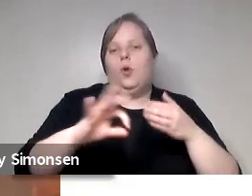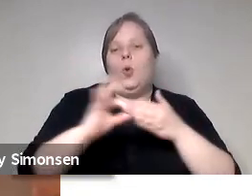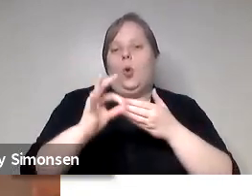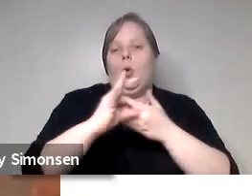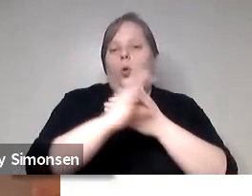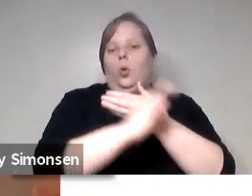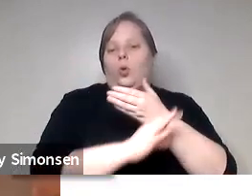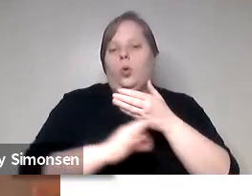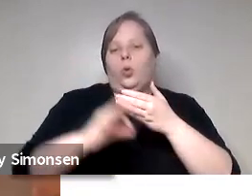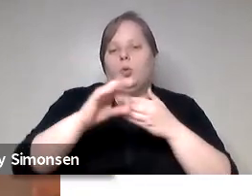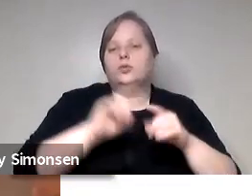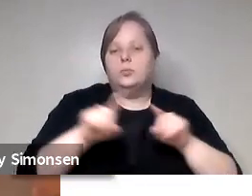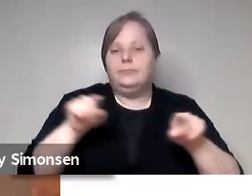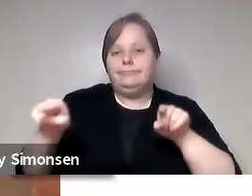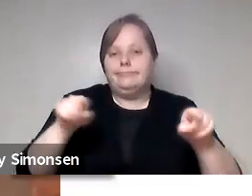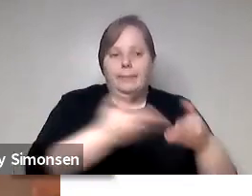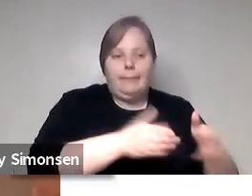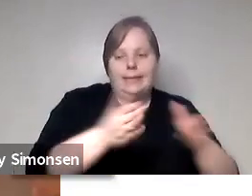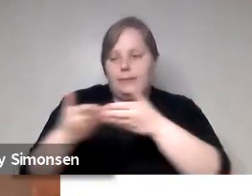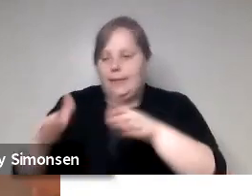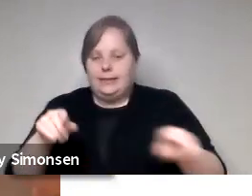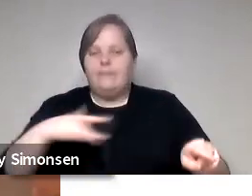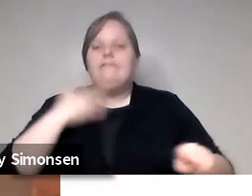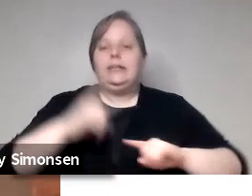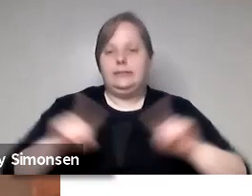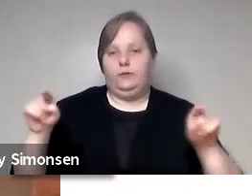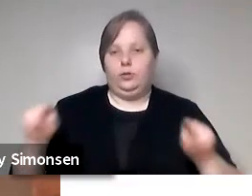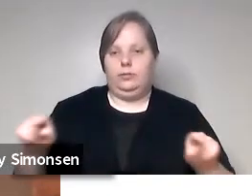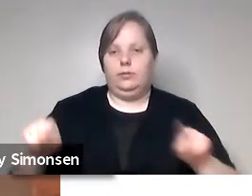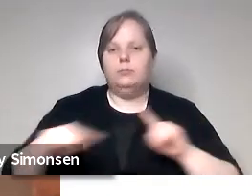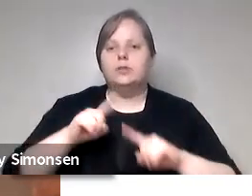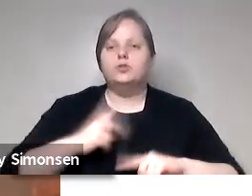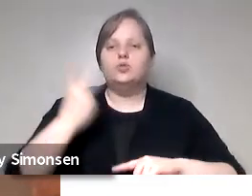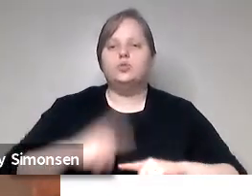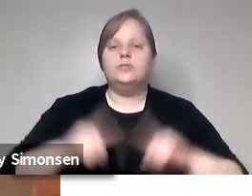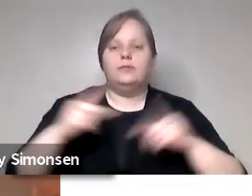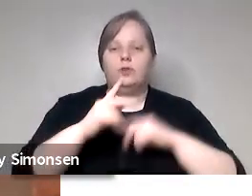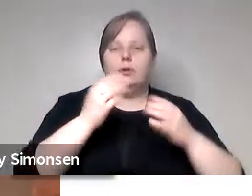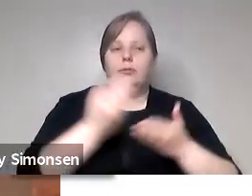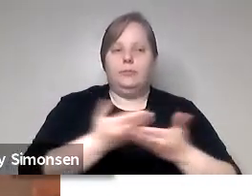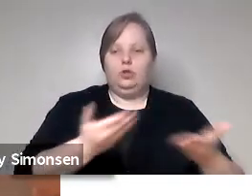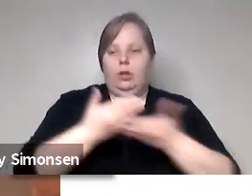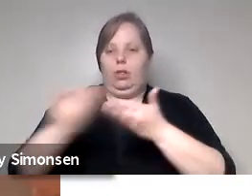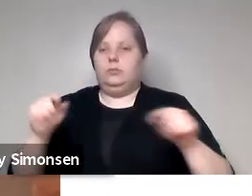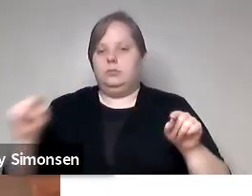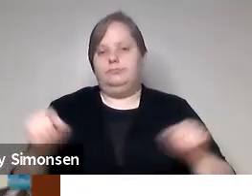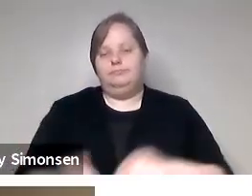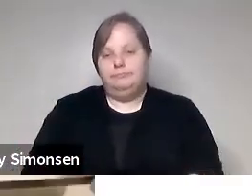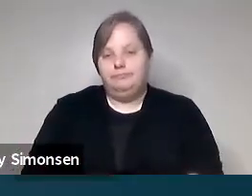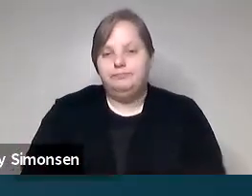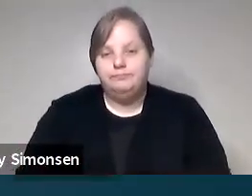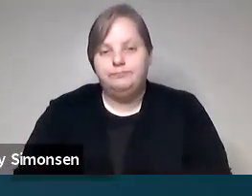two baskets are different, and they hold two different types of materials.